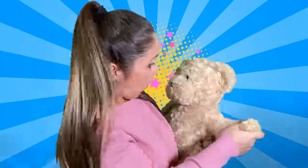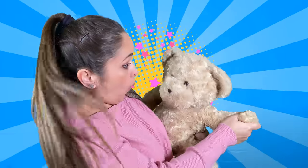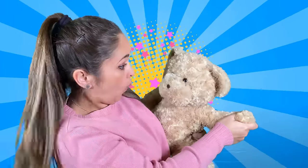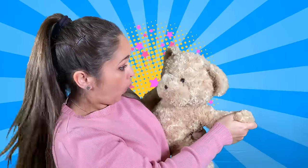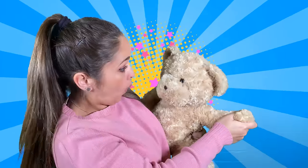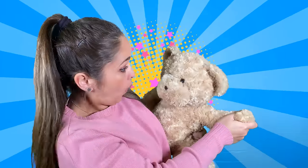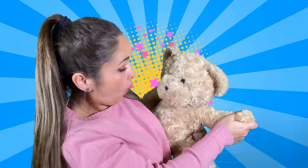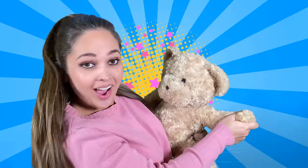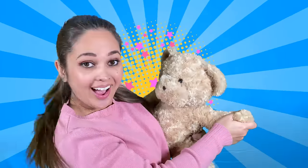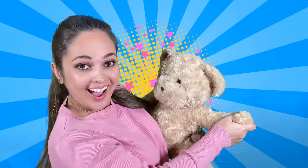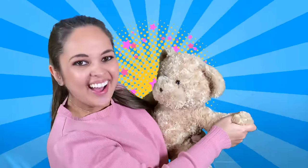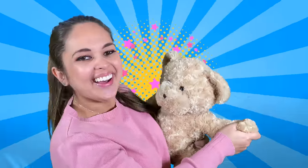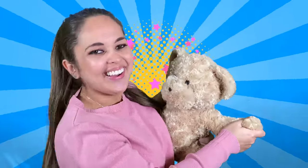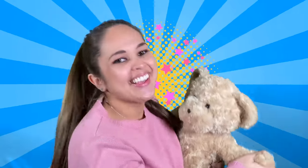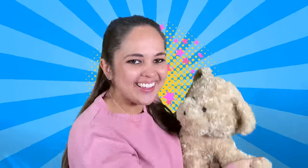and freeze.